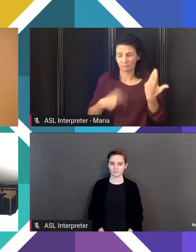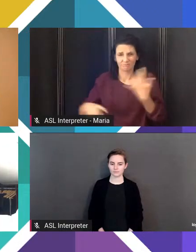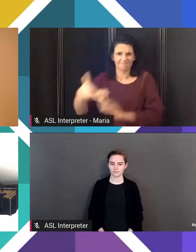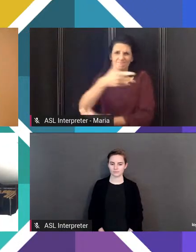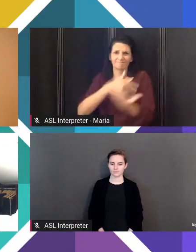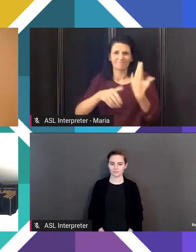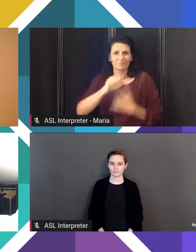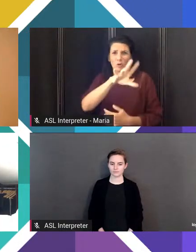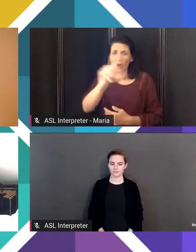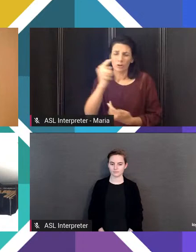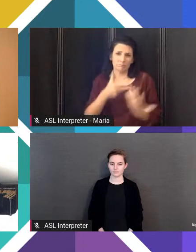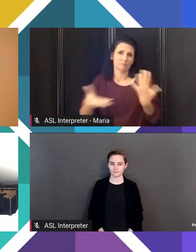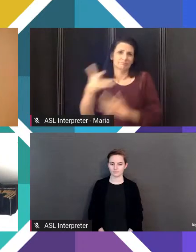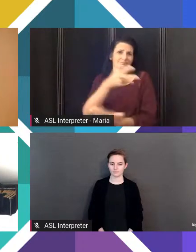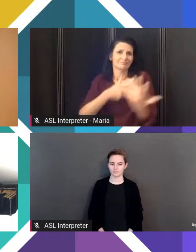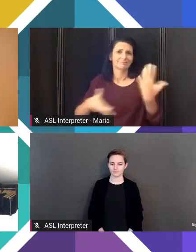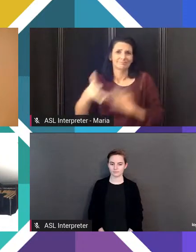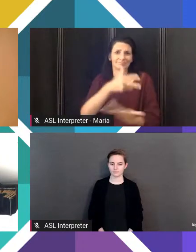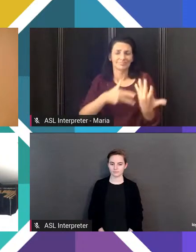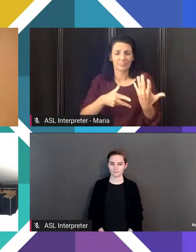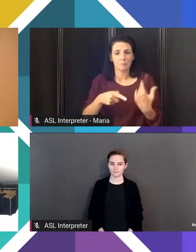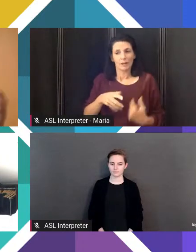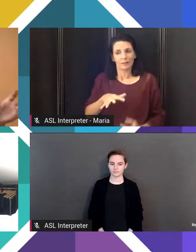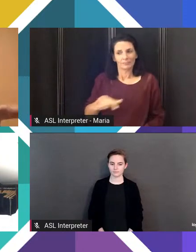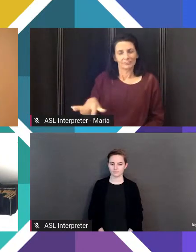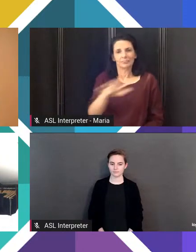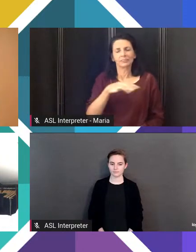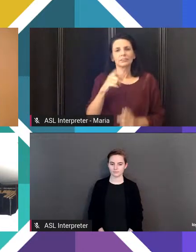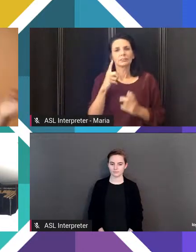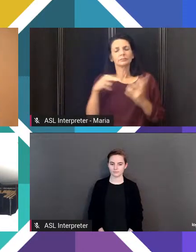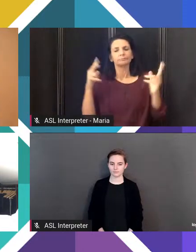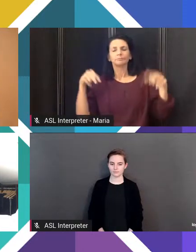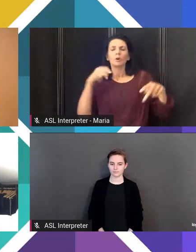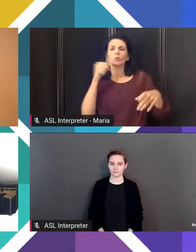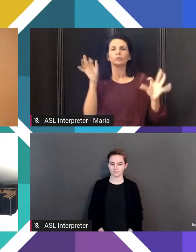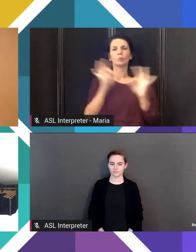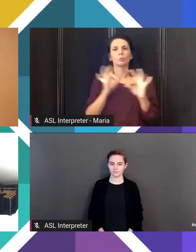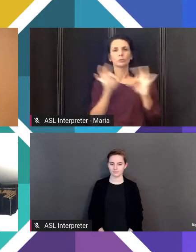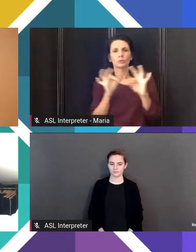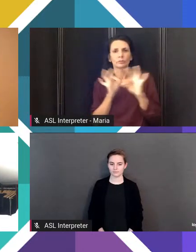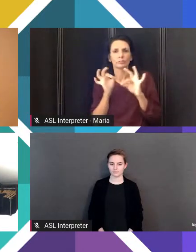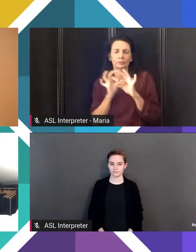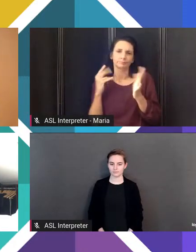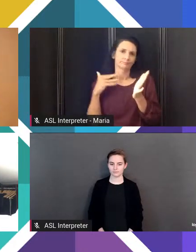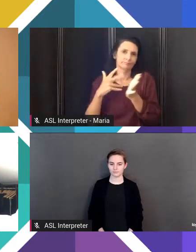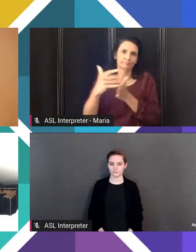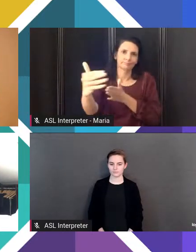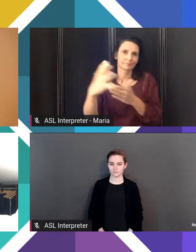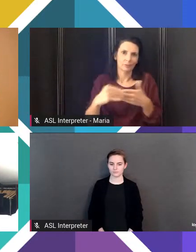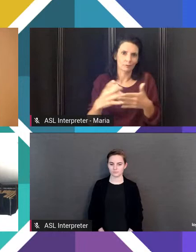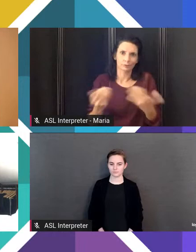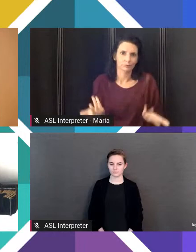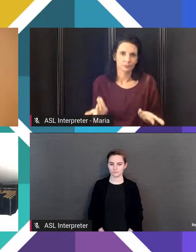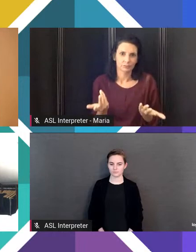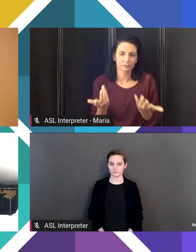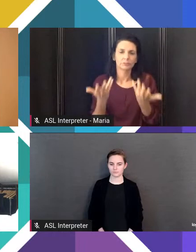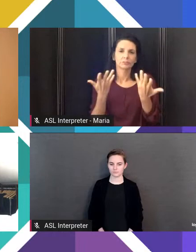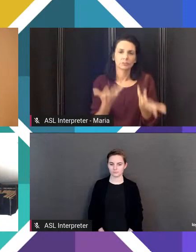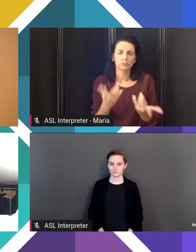us. And unfortunately that's not worthy of thousands and thousands and millions of dollars. And so I think that